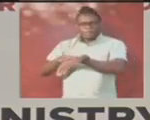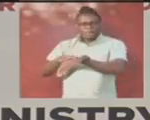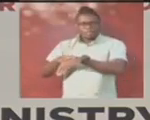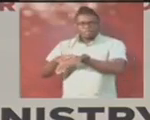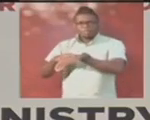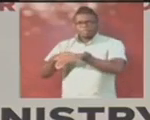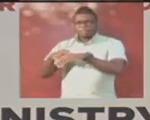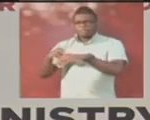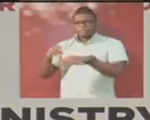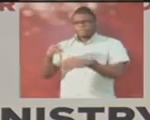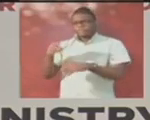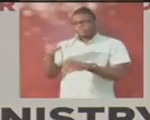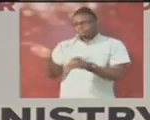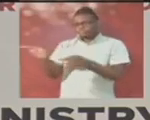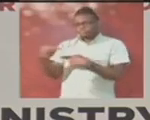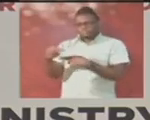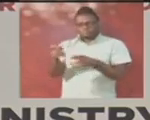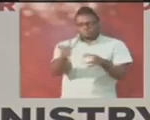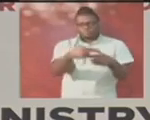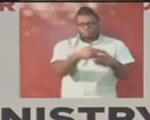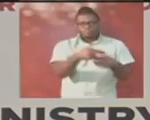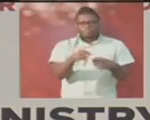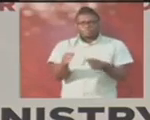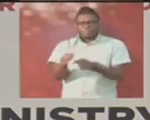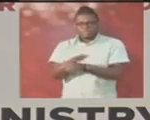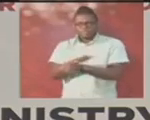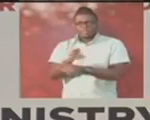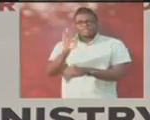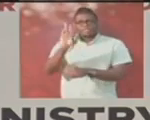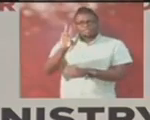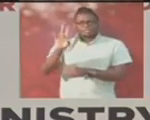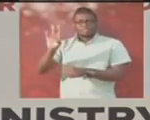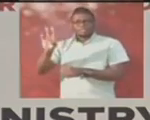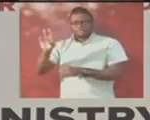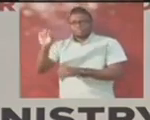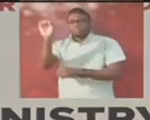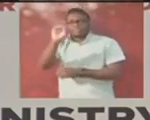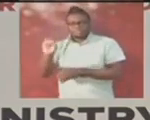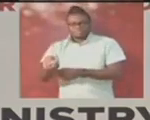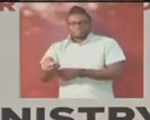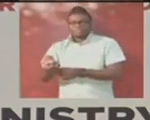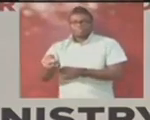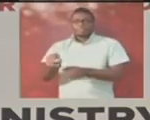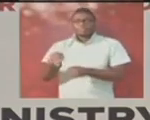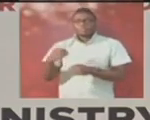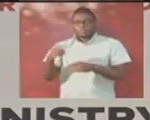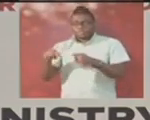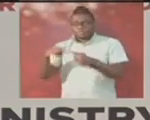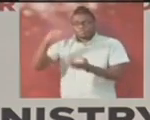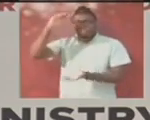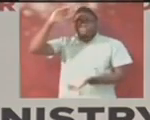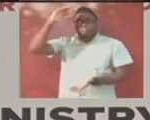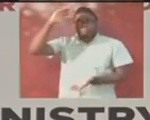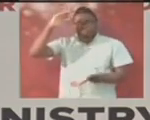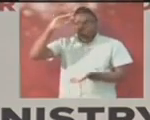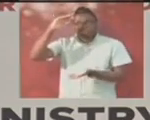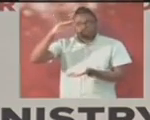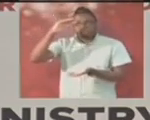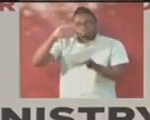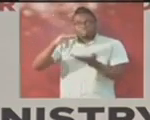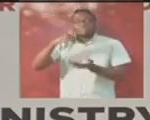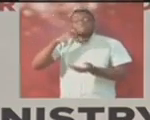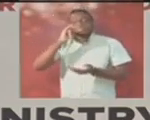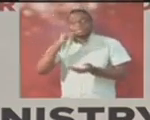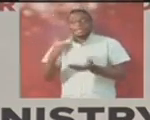ward occupancy is at 67%. This is a decrease of 73% from yesterday, again, due